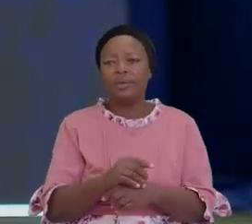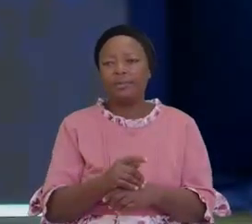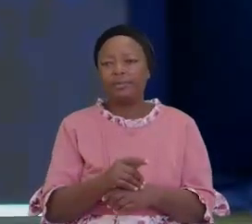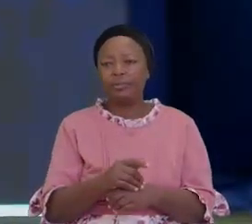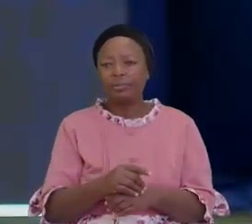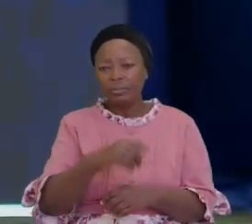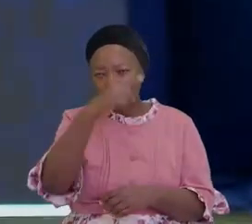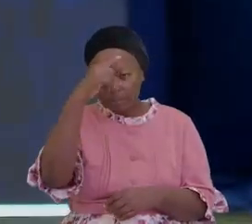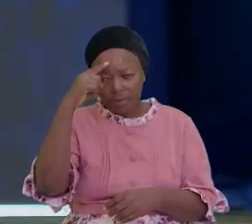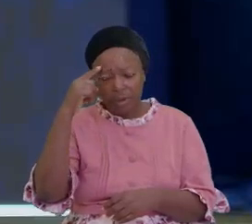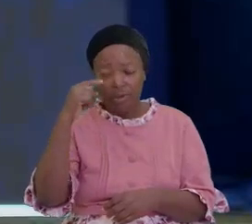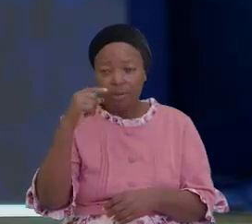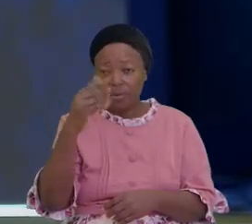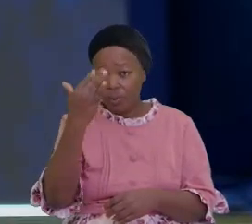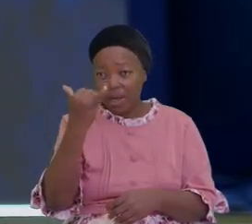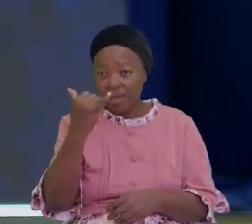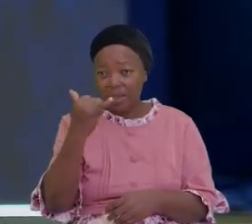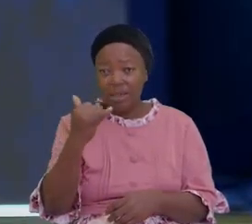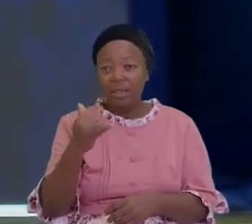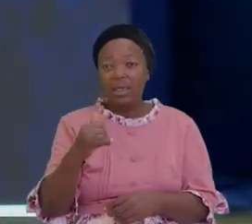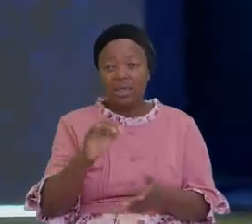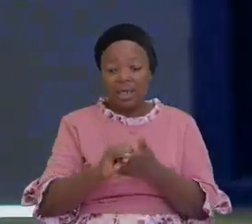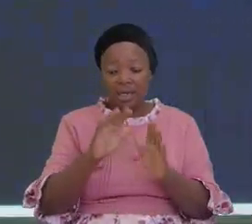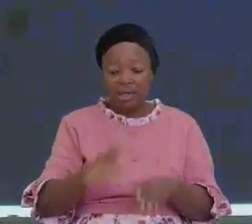Because he has been listening and listening and listening.